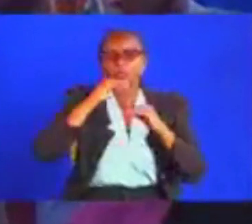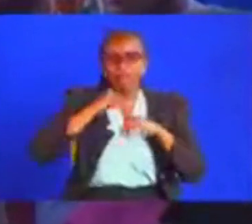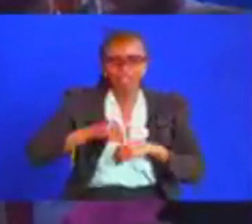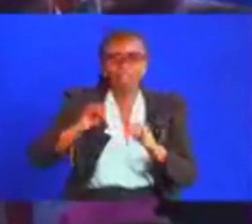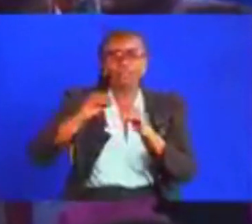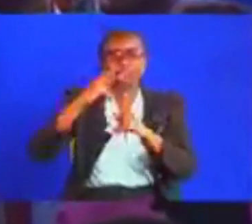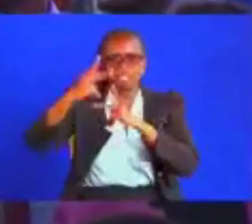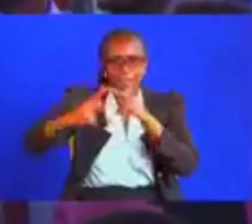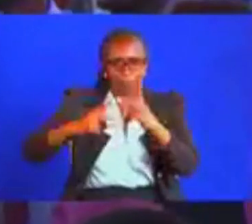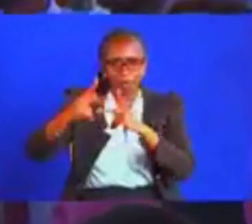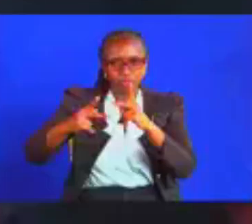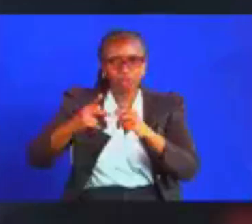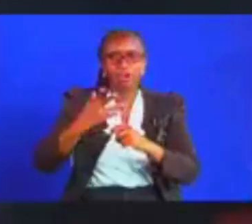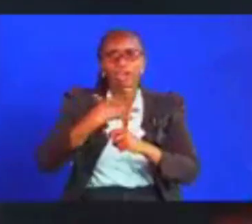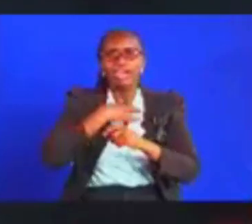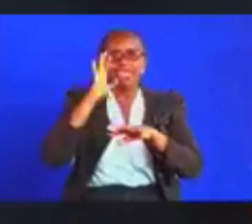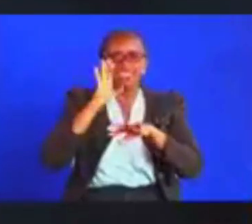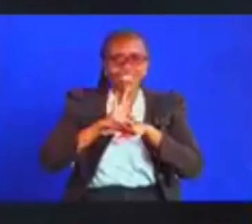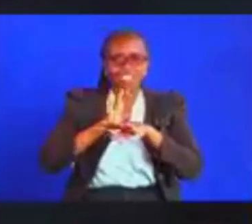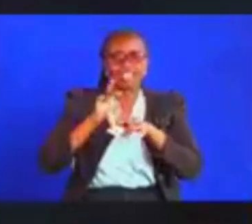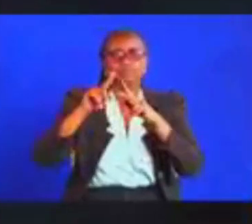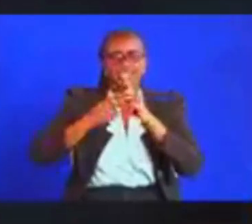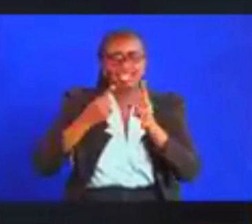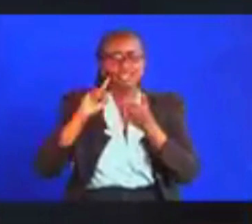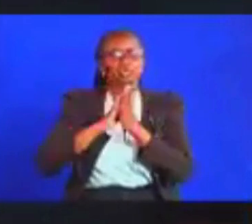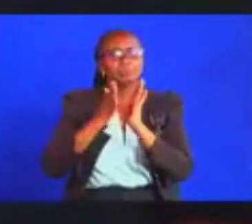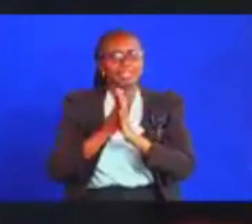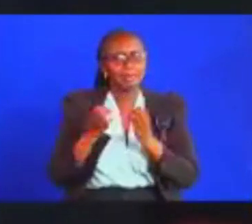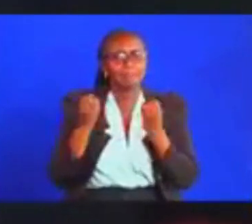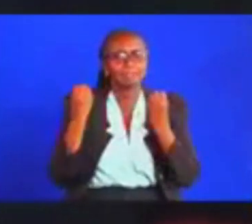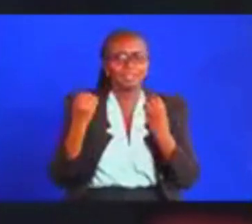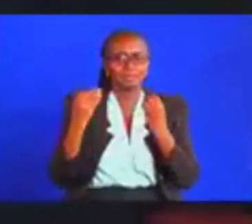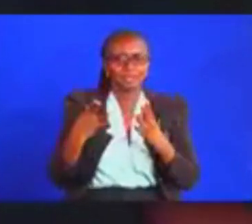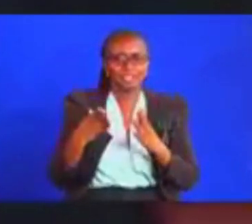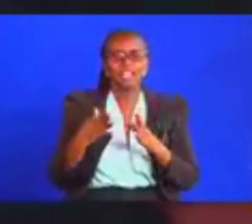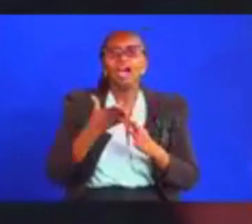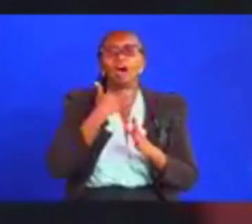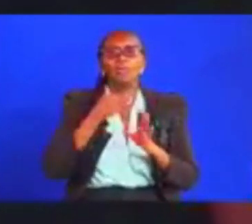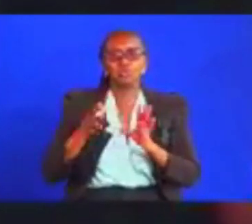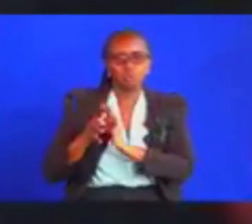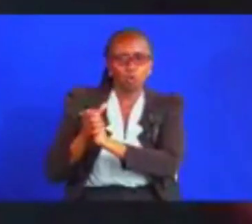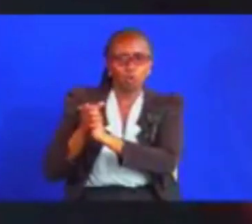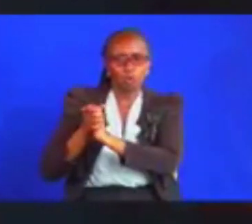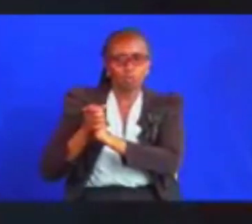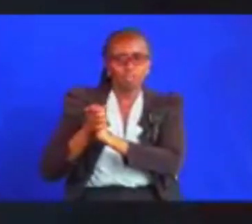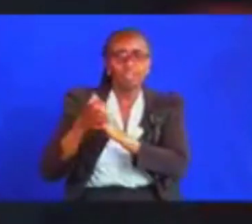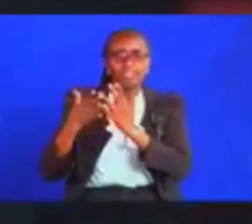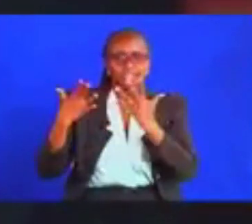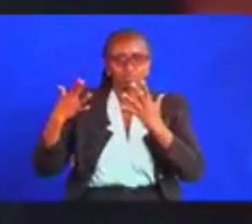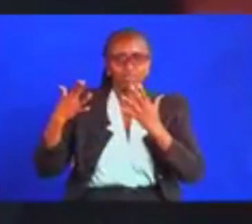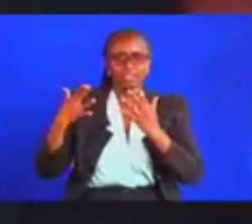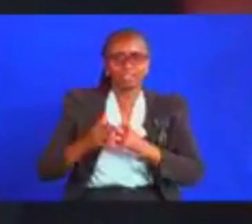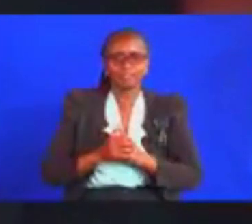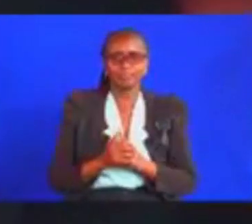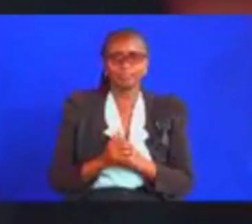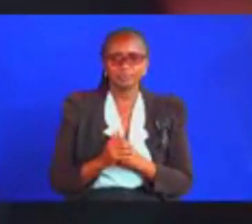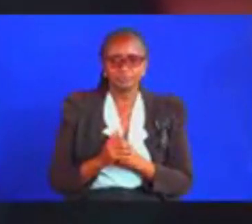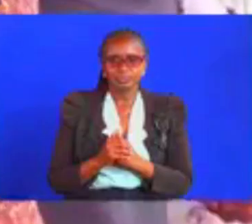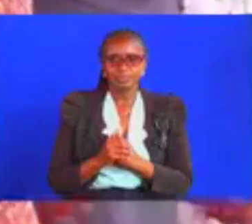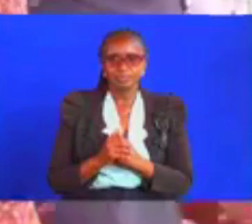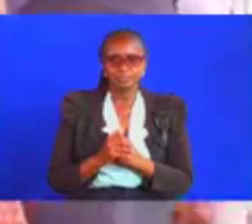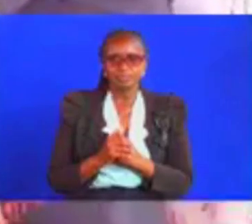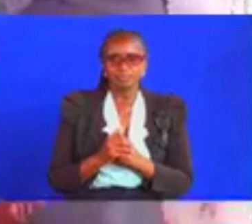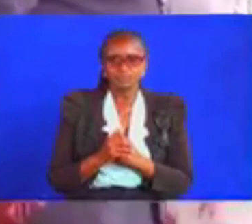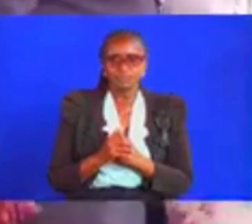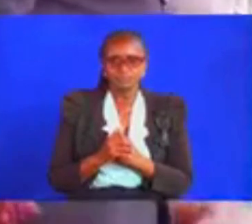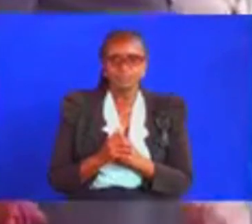protocol. And the church began to multiply. Please hold hands together. I want to wrap up for this session. Can you hold hands